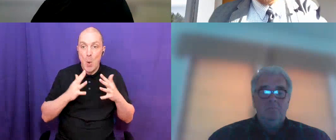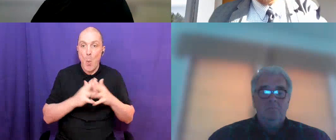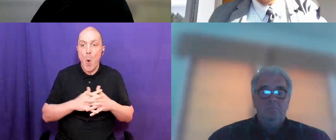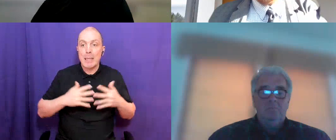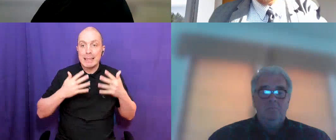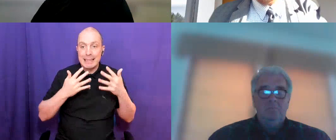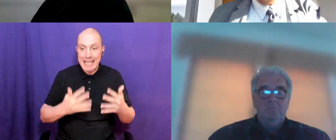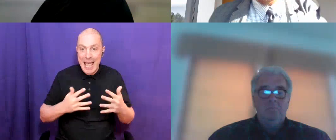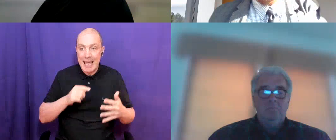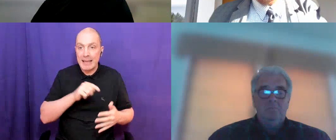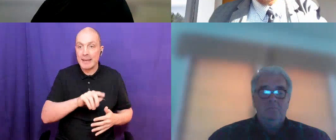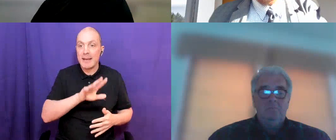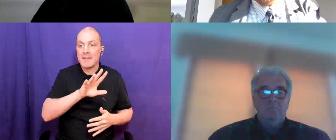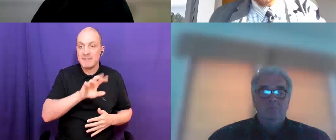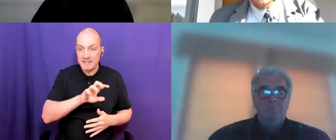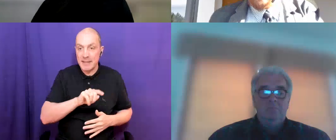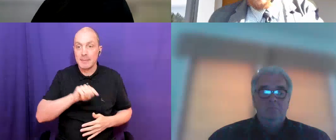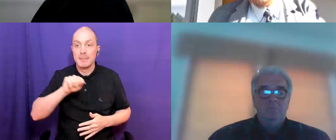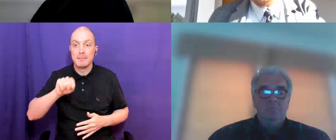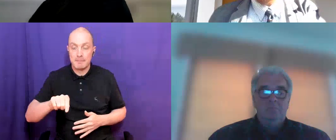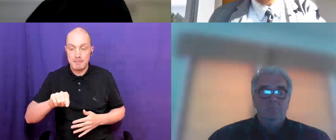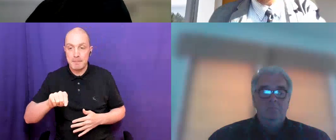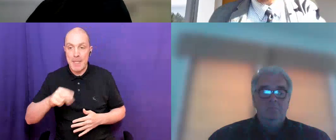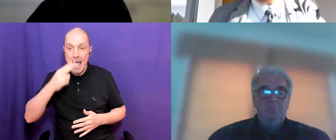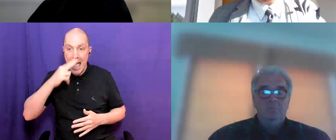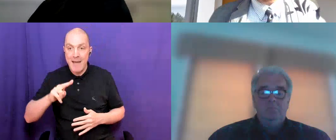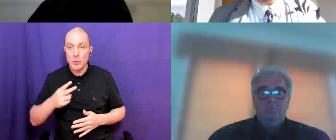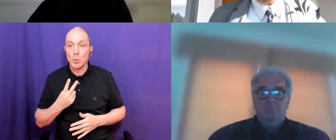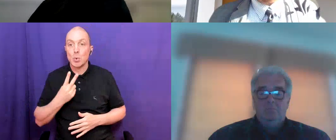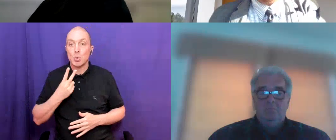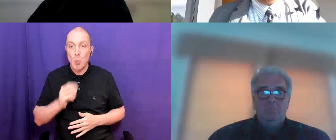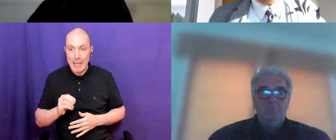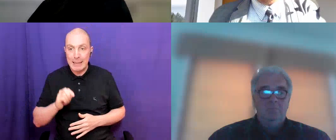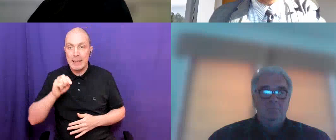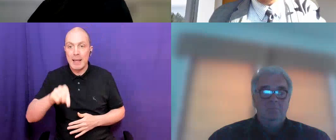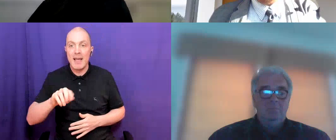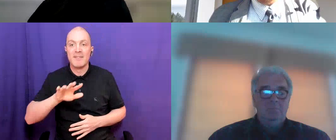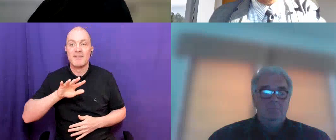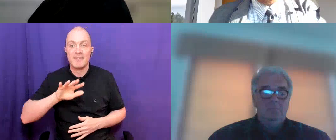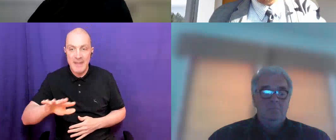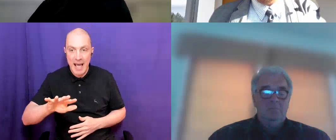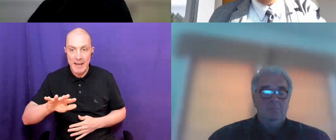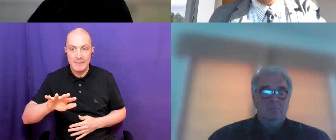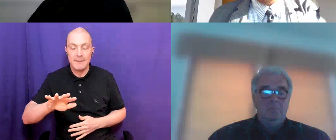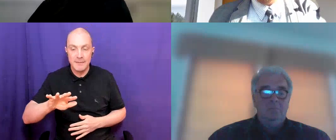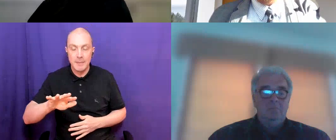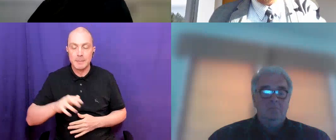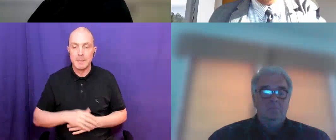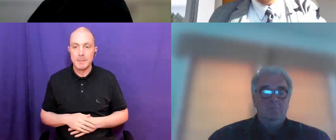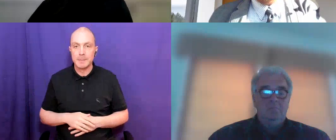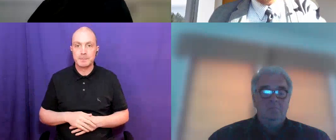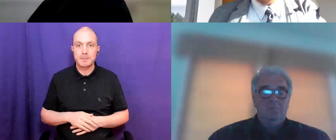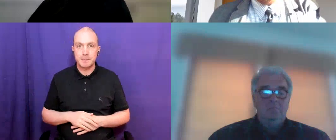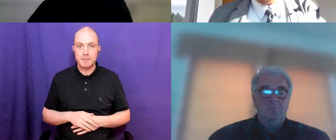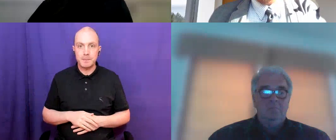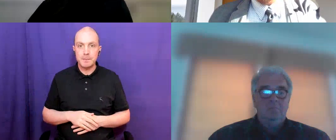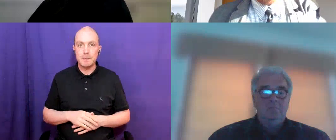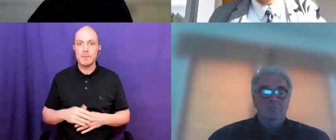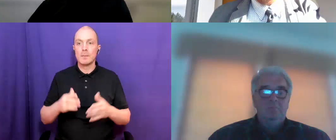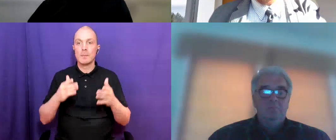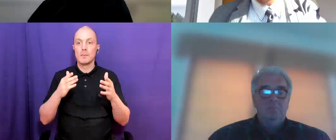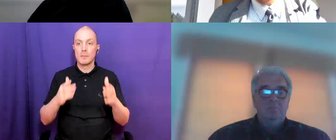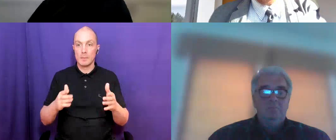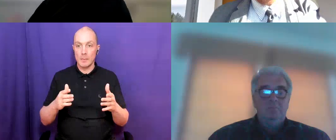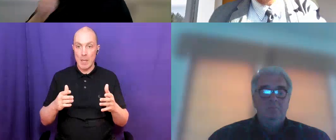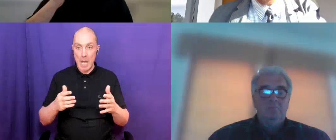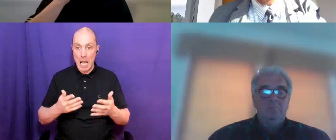15, and then in the afternoon wards 20 followed by 5. During the period of the count, the